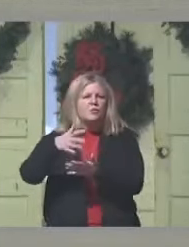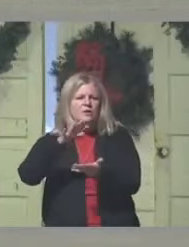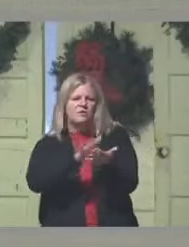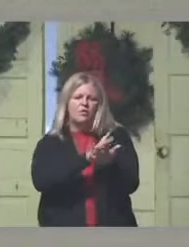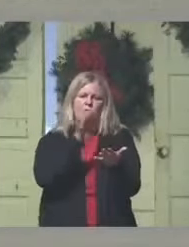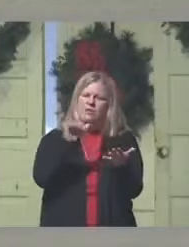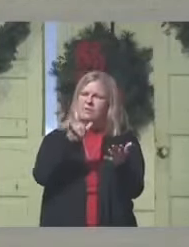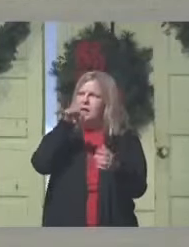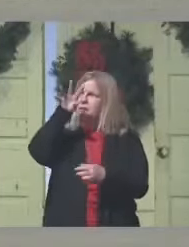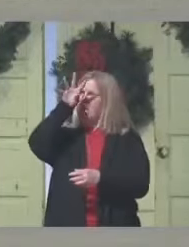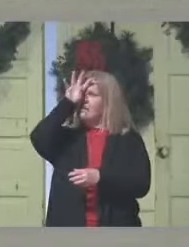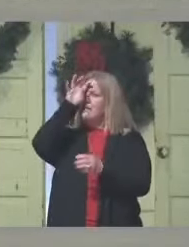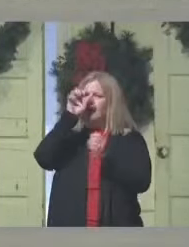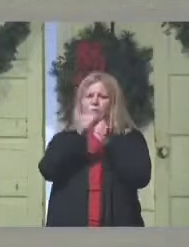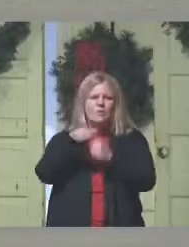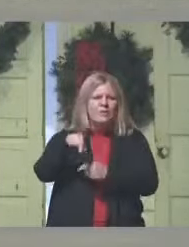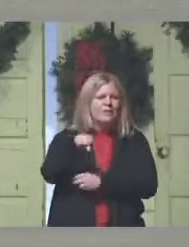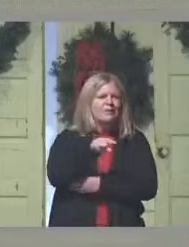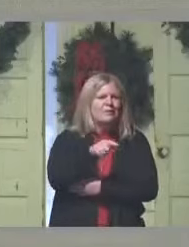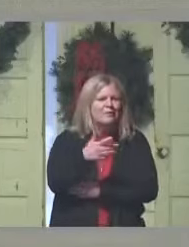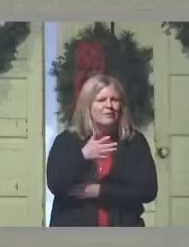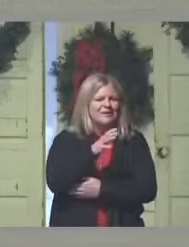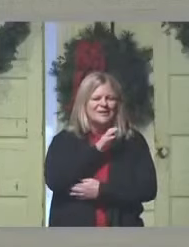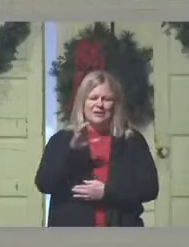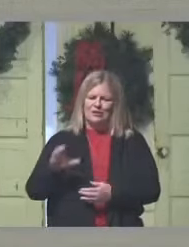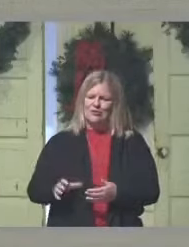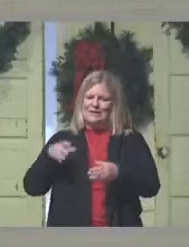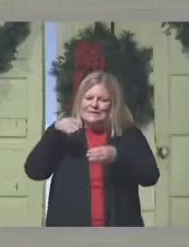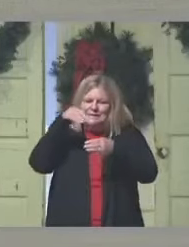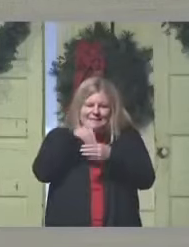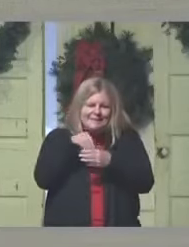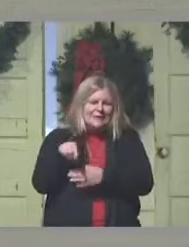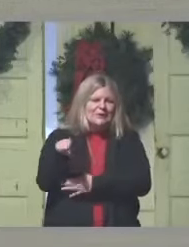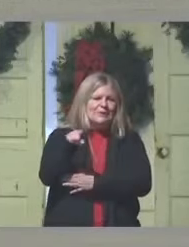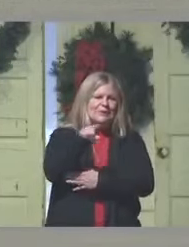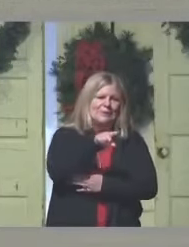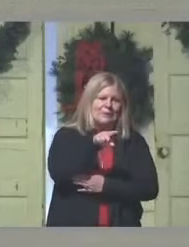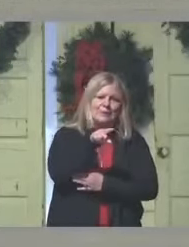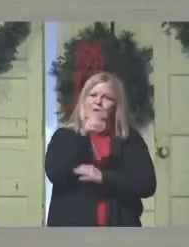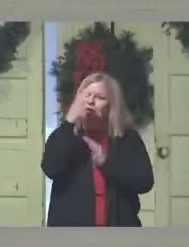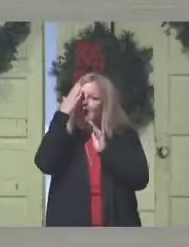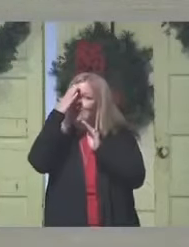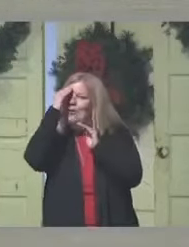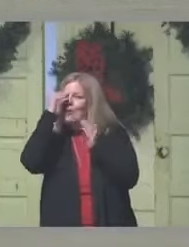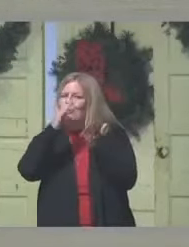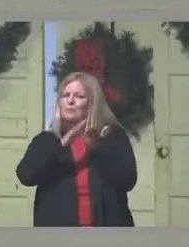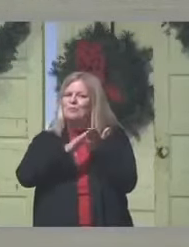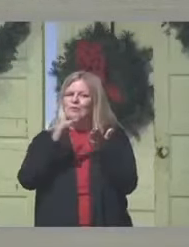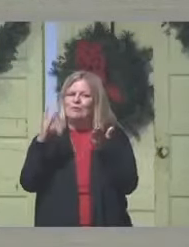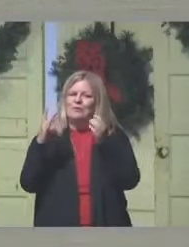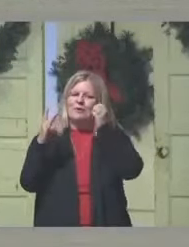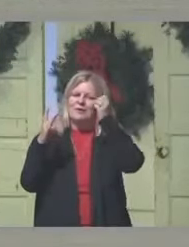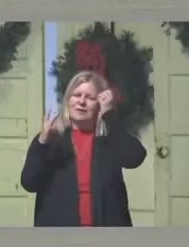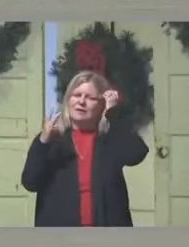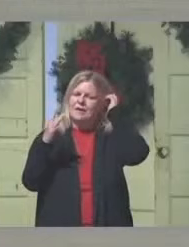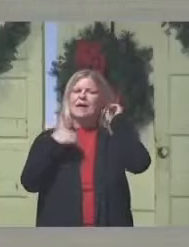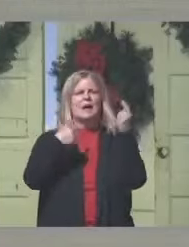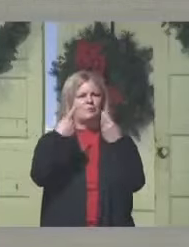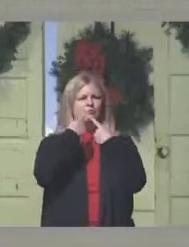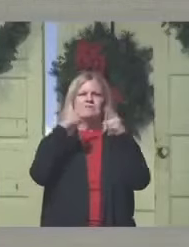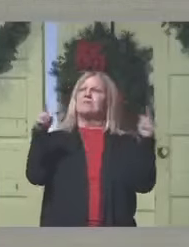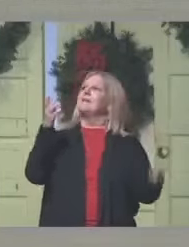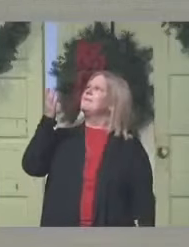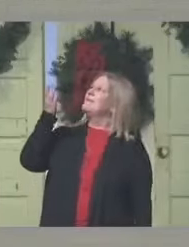this mystery among you, which is Christ in you, the hope of glory. And I proclaim